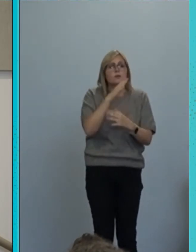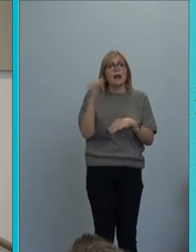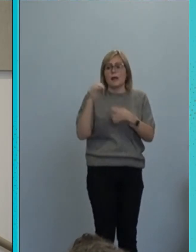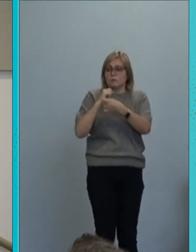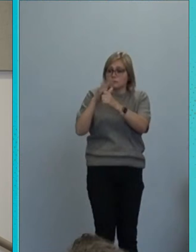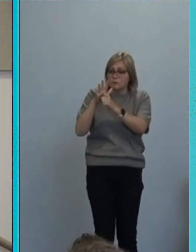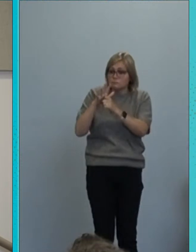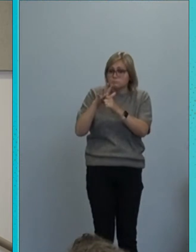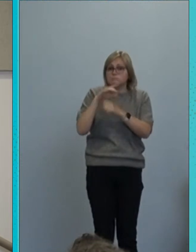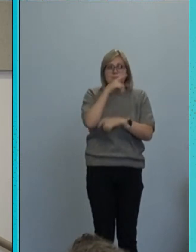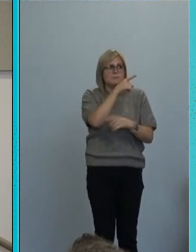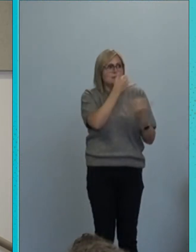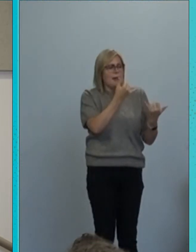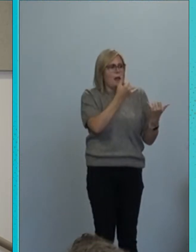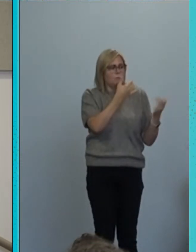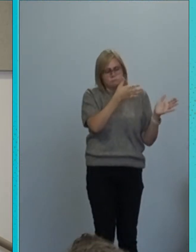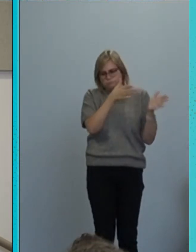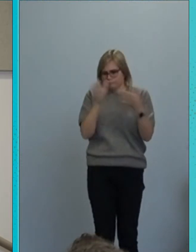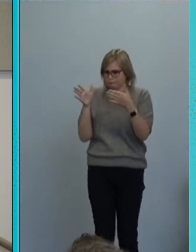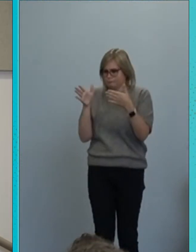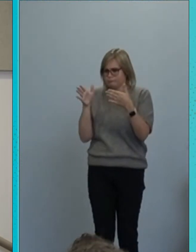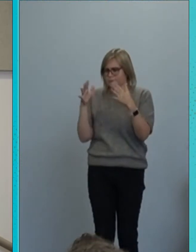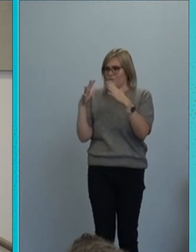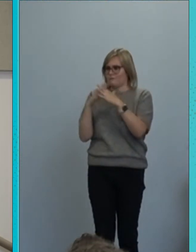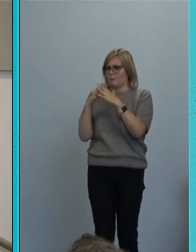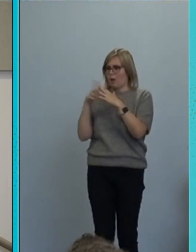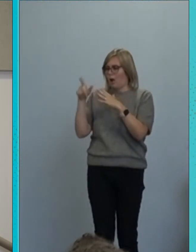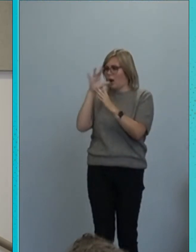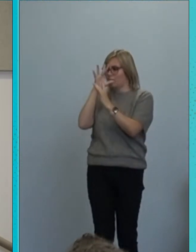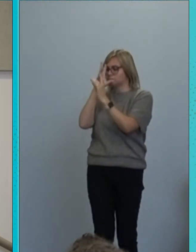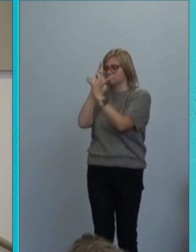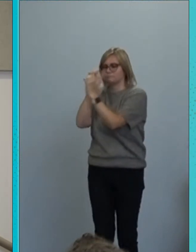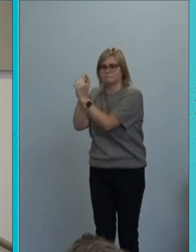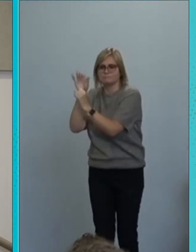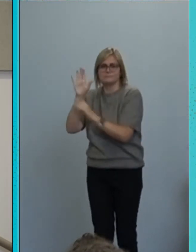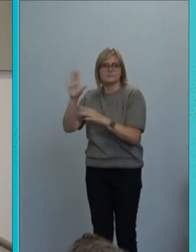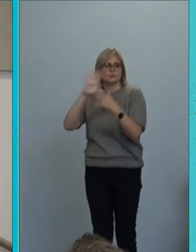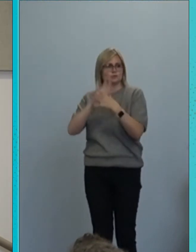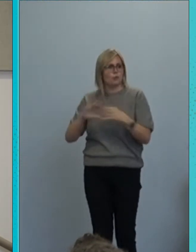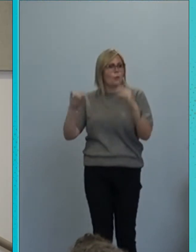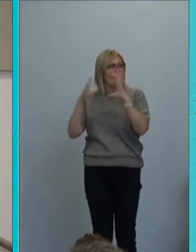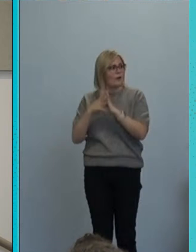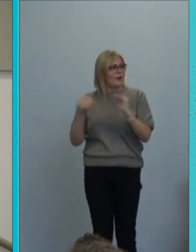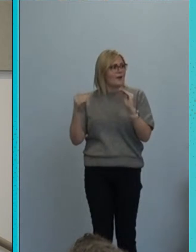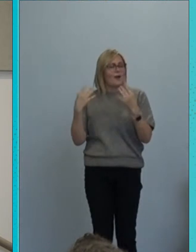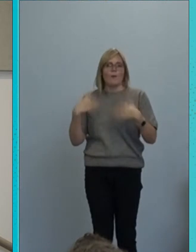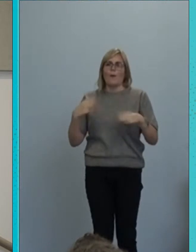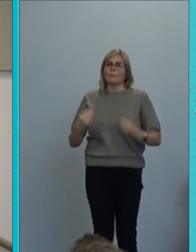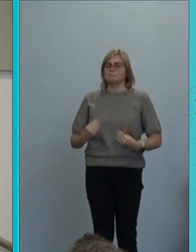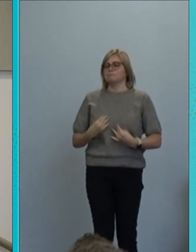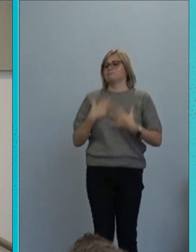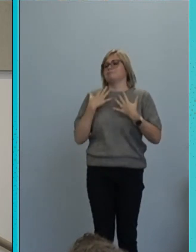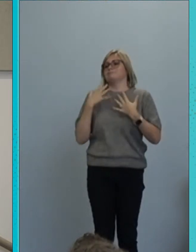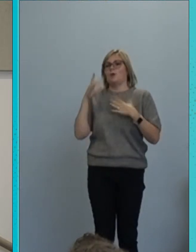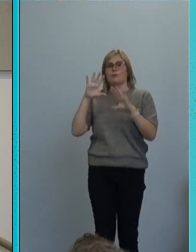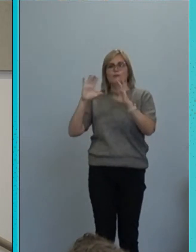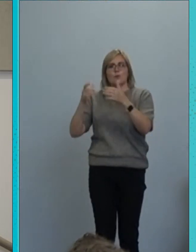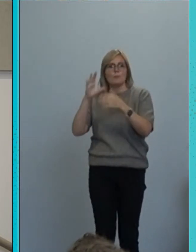Times, Mr. Fuller was captured by the story of this group of boys